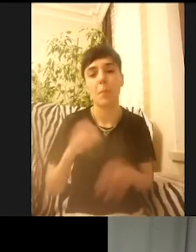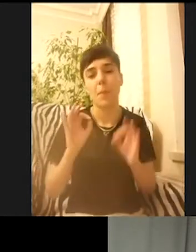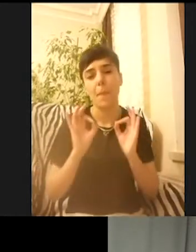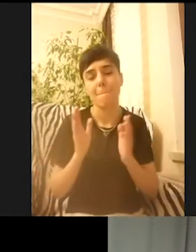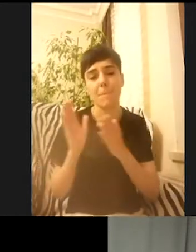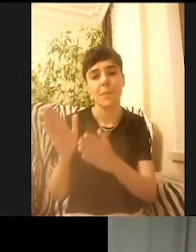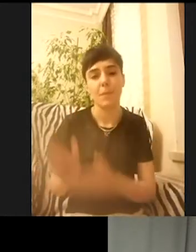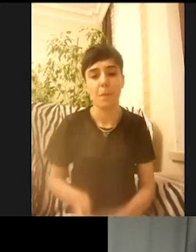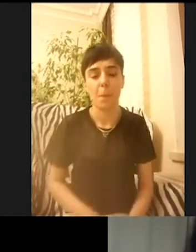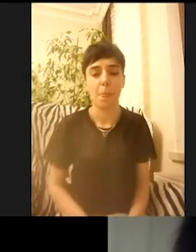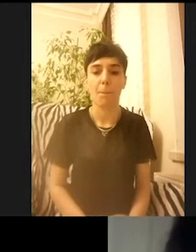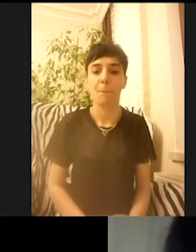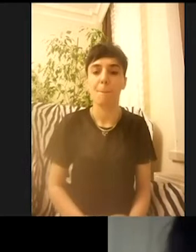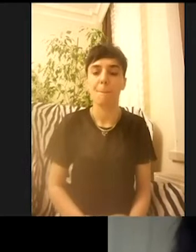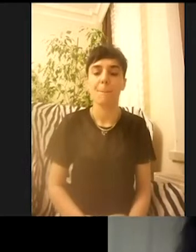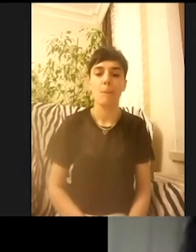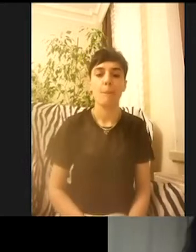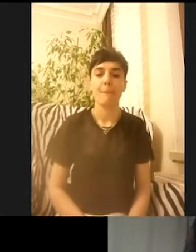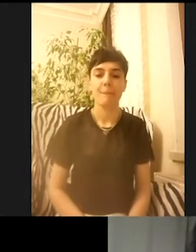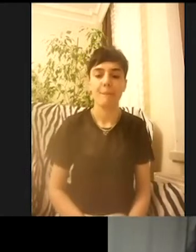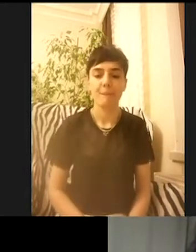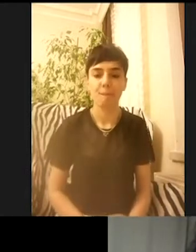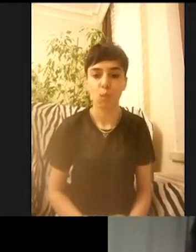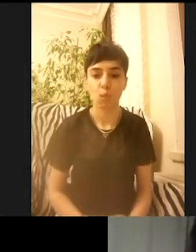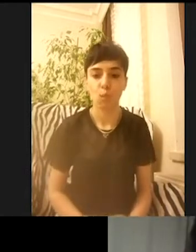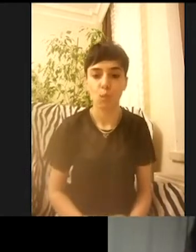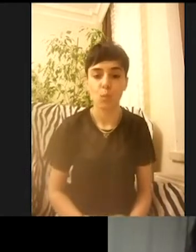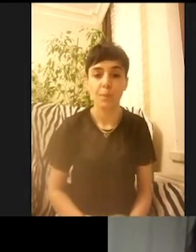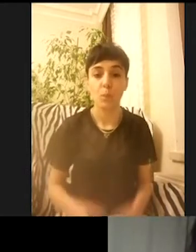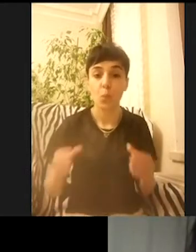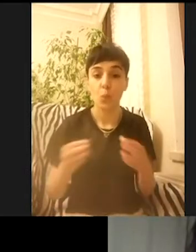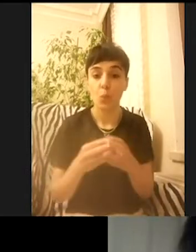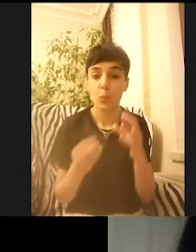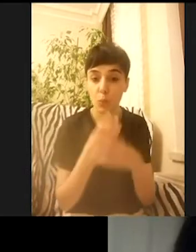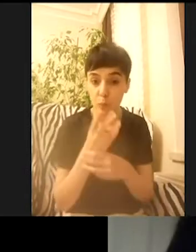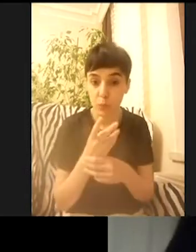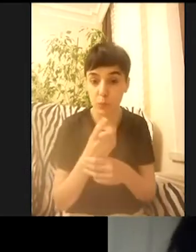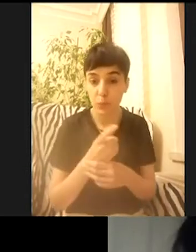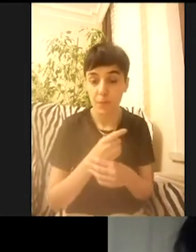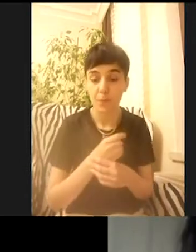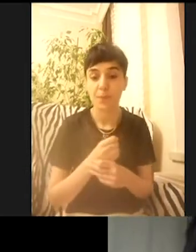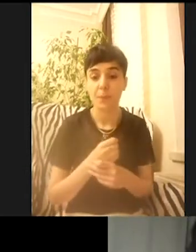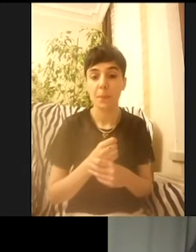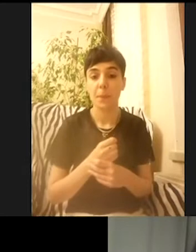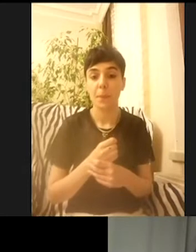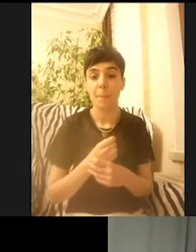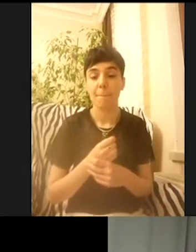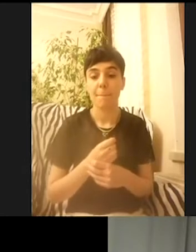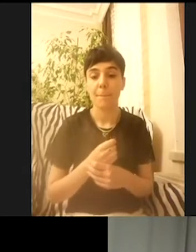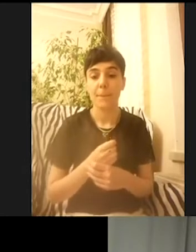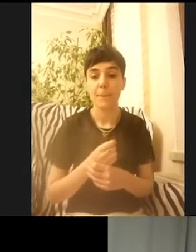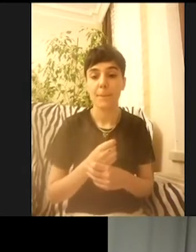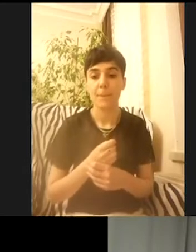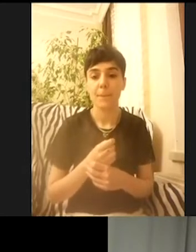first time, it has to remain in the status of candidate or applicant club for a certain period of time.